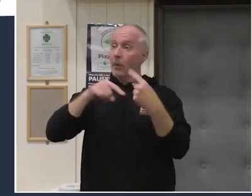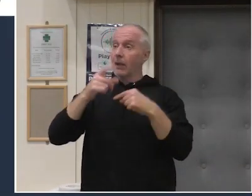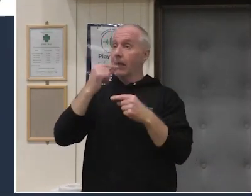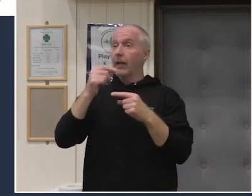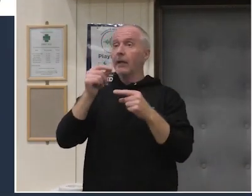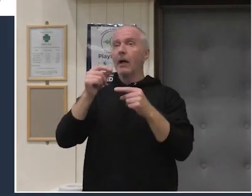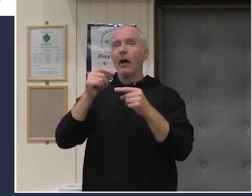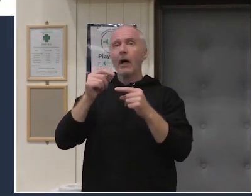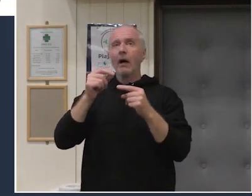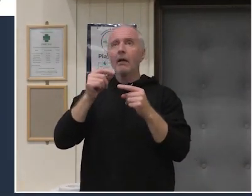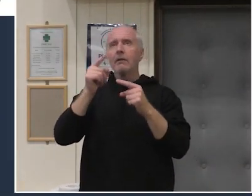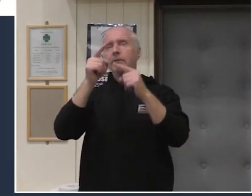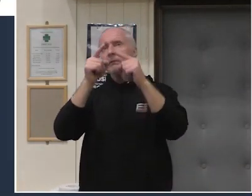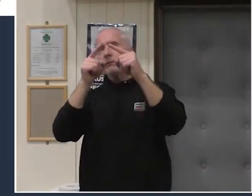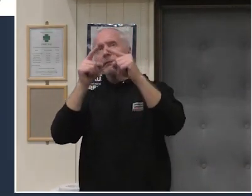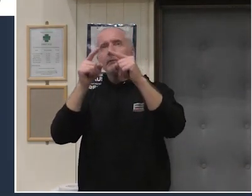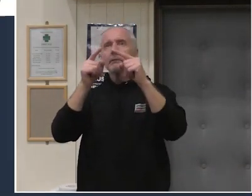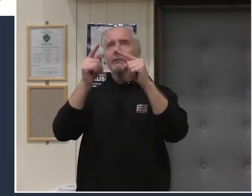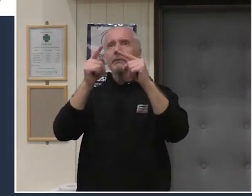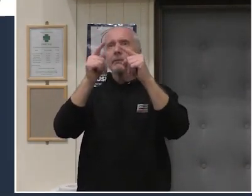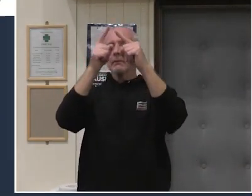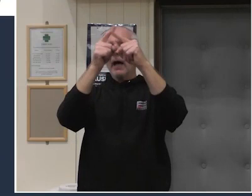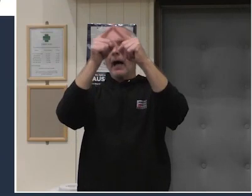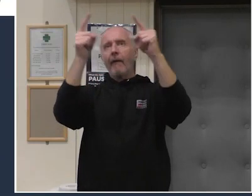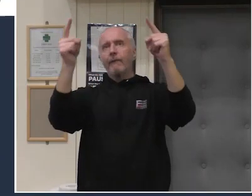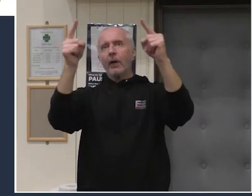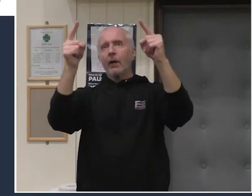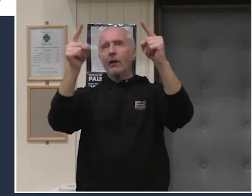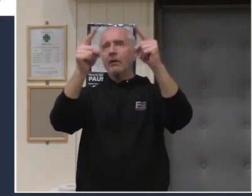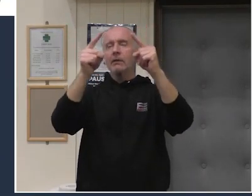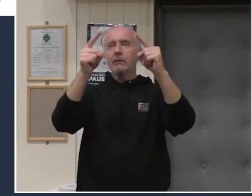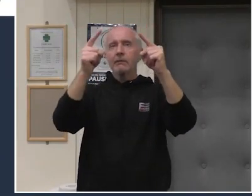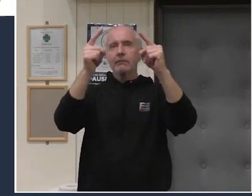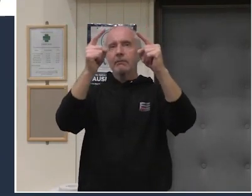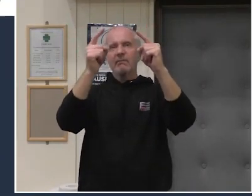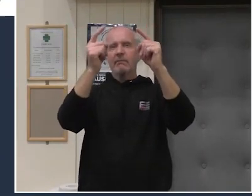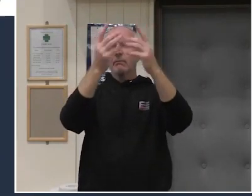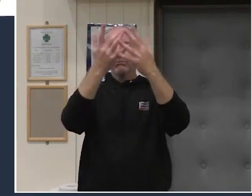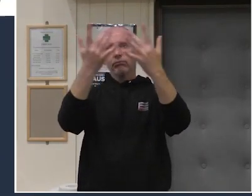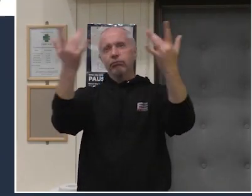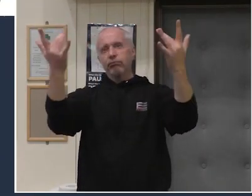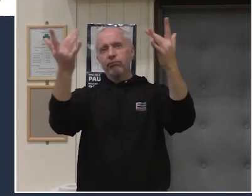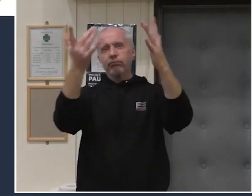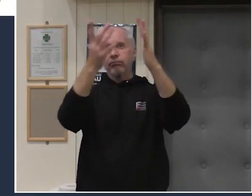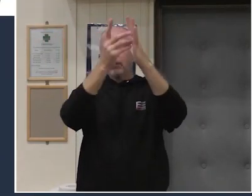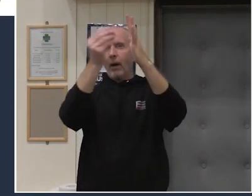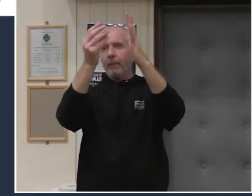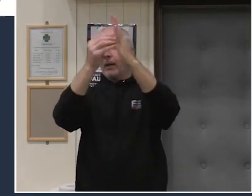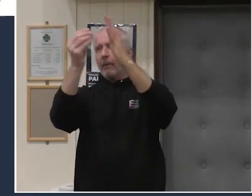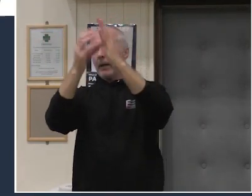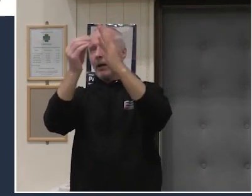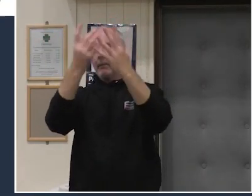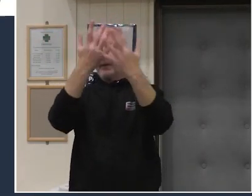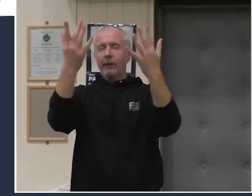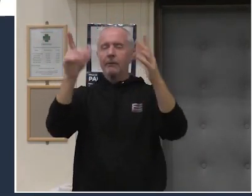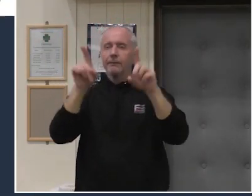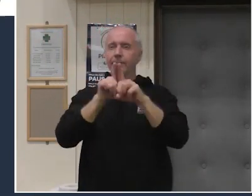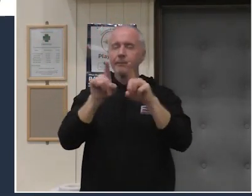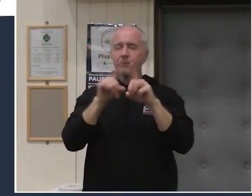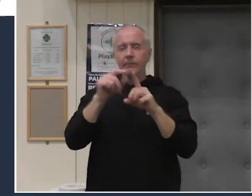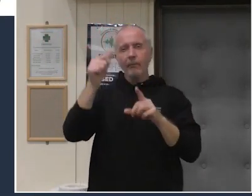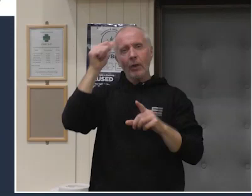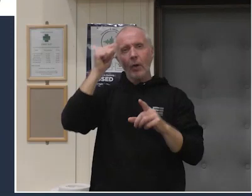various things, such as how far apart we're seeing multiple copies of things and various other methods, such as knowing how